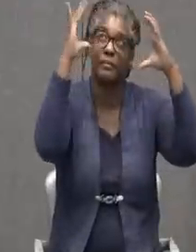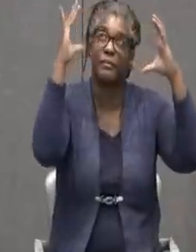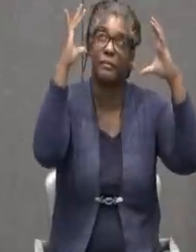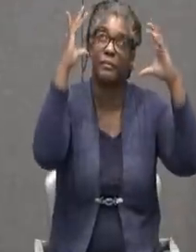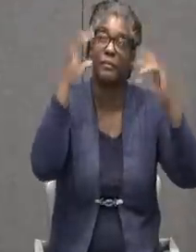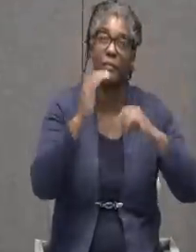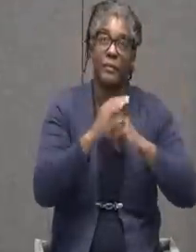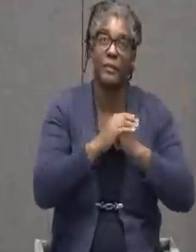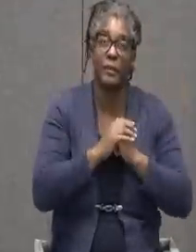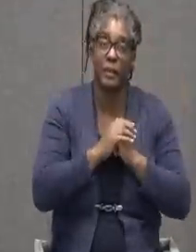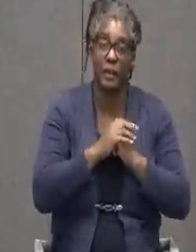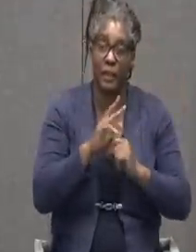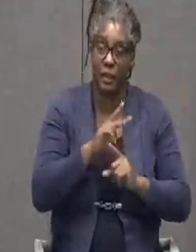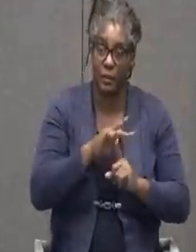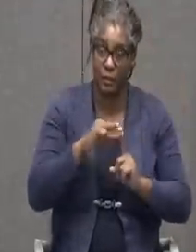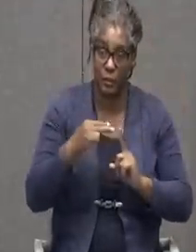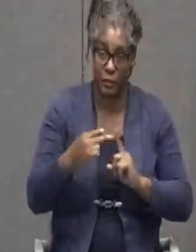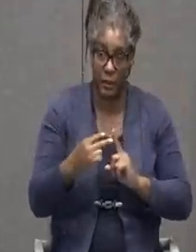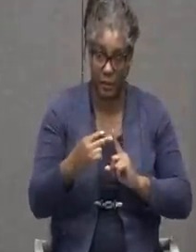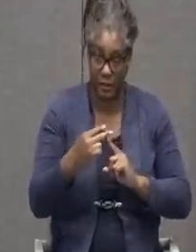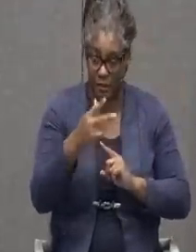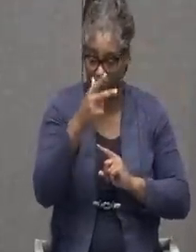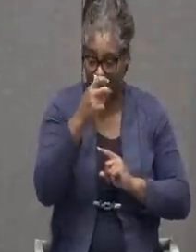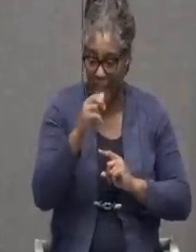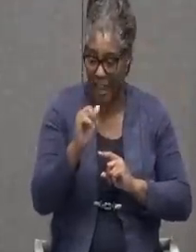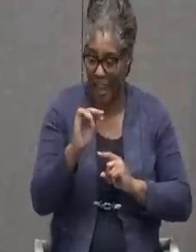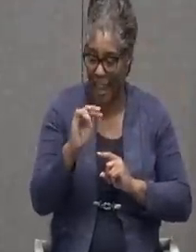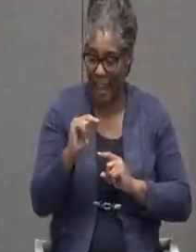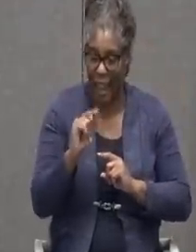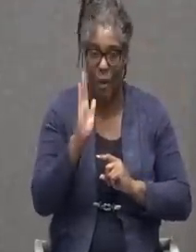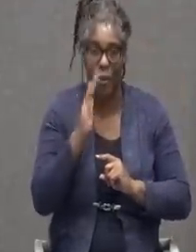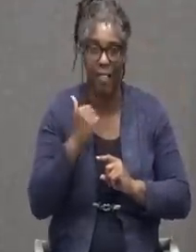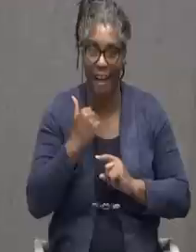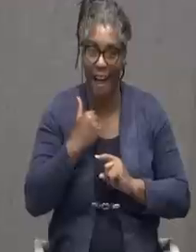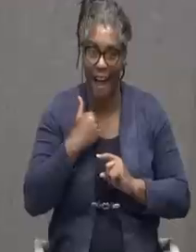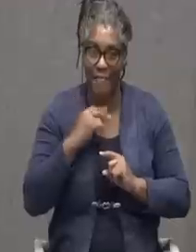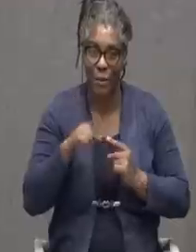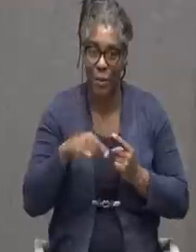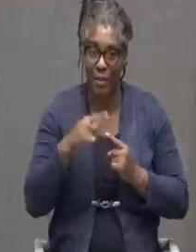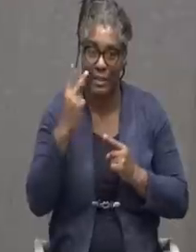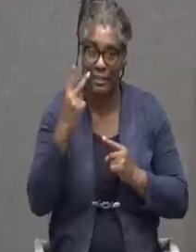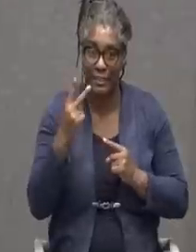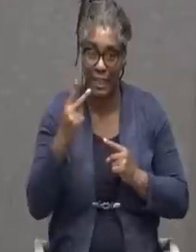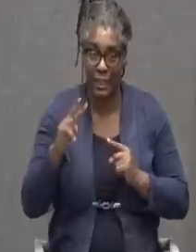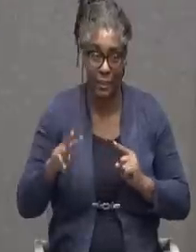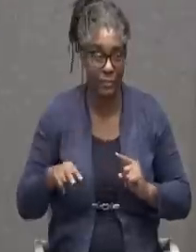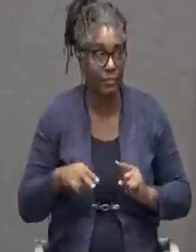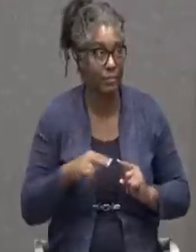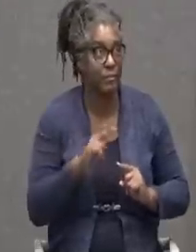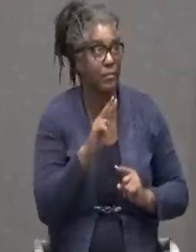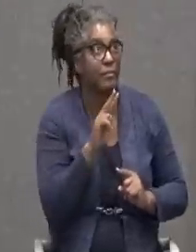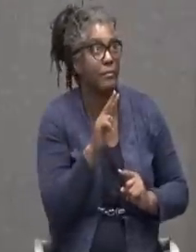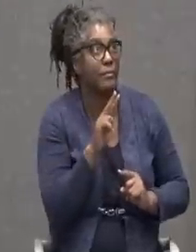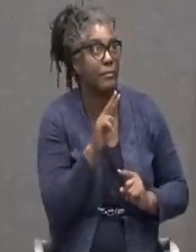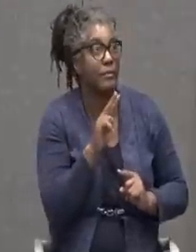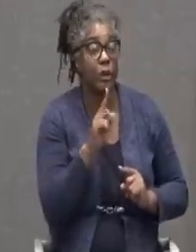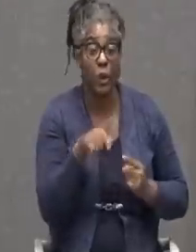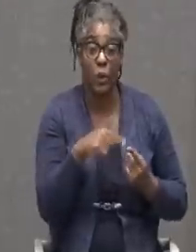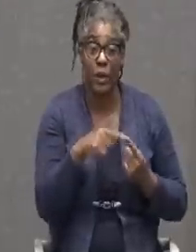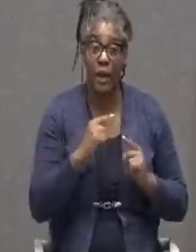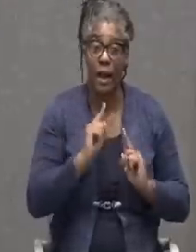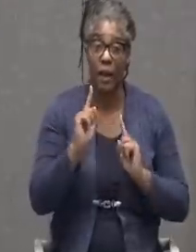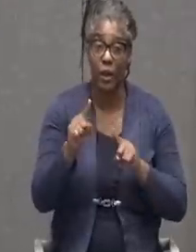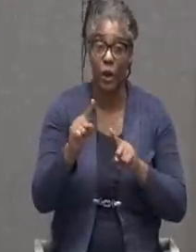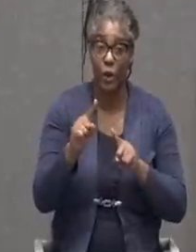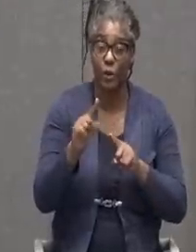perspective an ant would have when they see this Ferris wheel. When I go to the fair here in Albuquerque, New Mexico, at